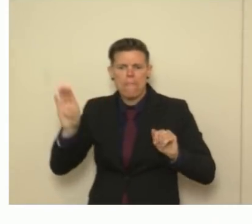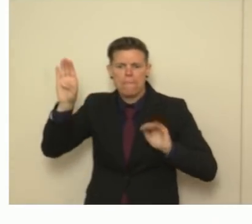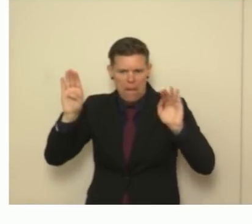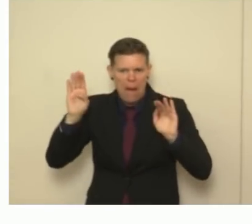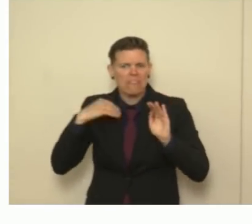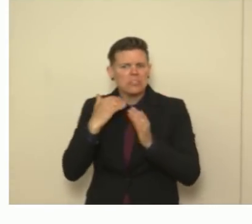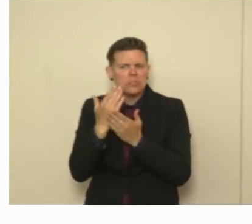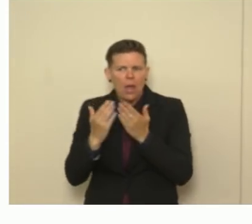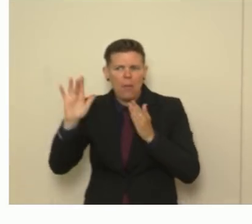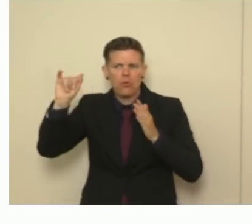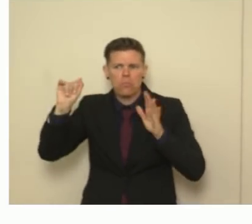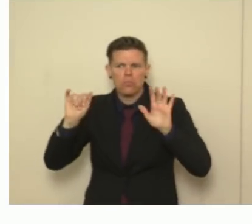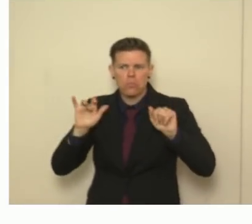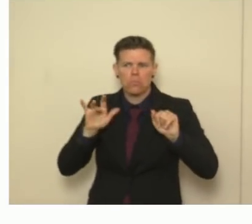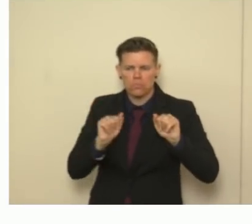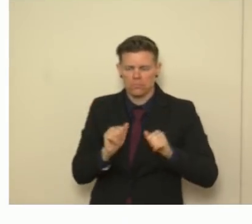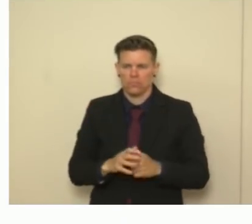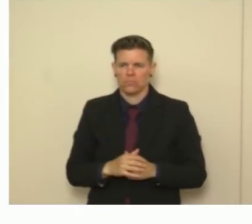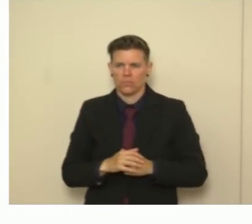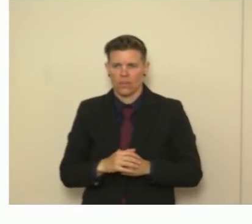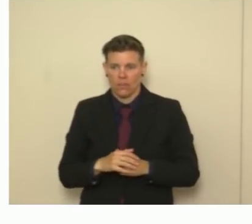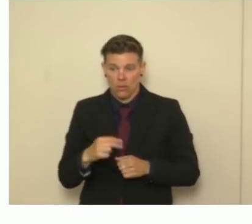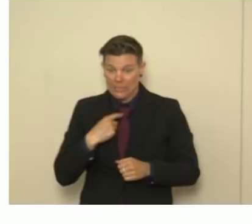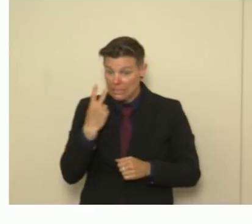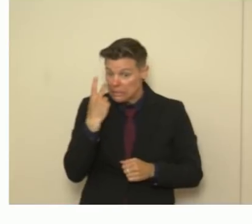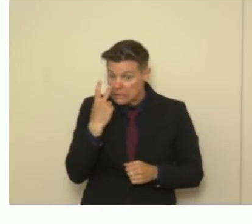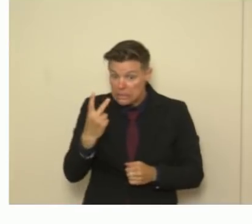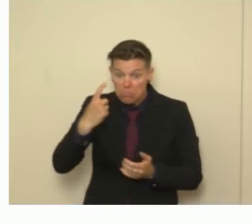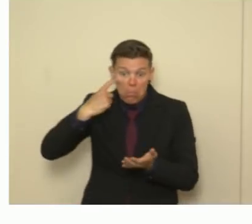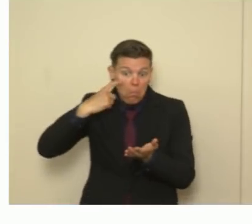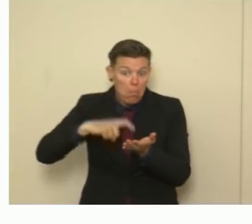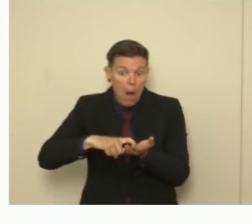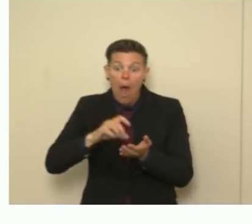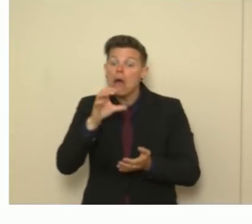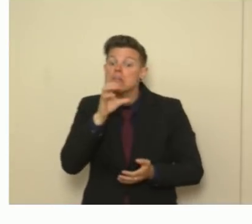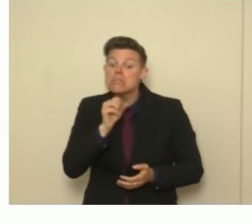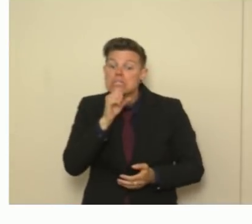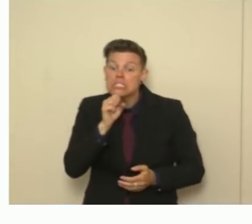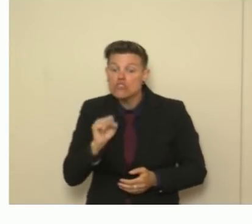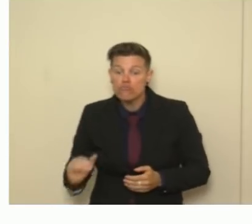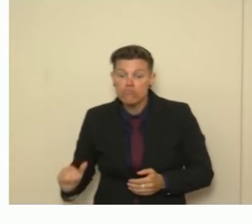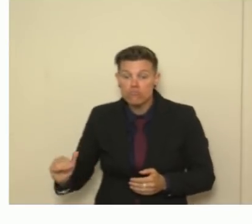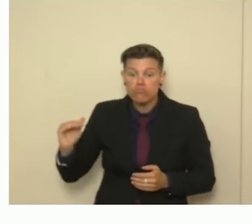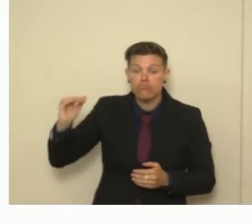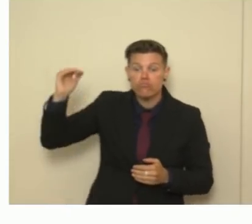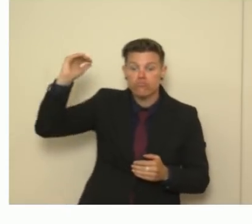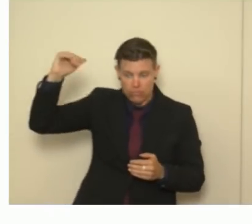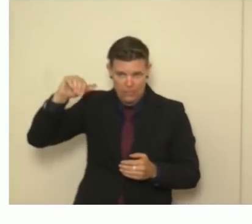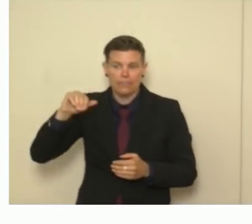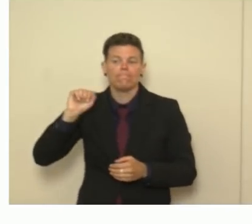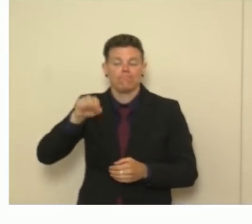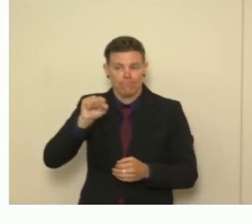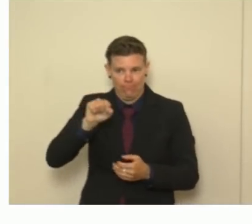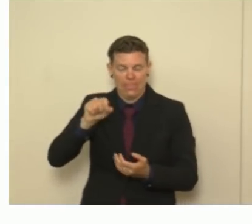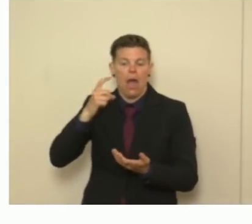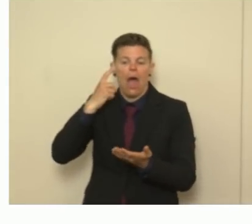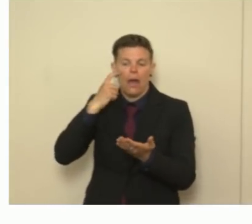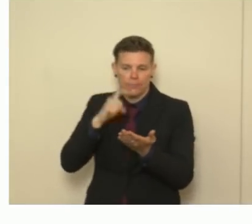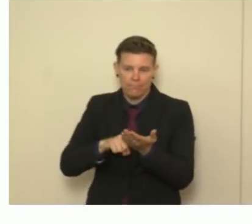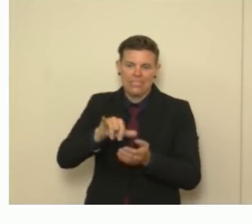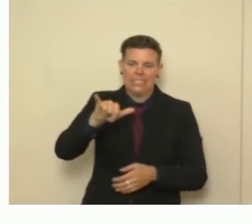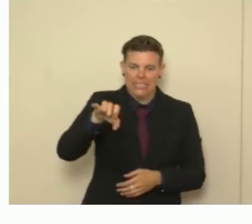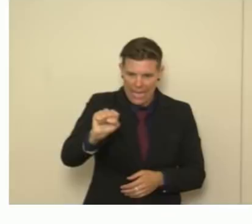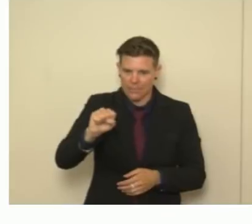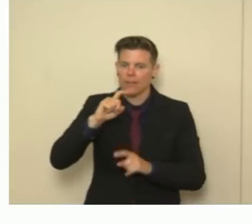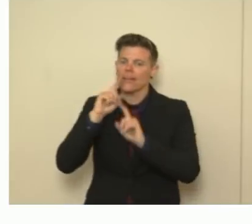seeing a change in the age distribution of cases? And indeed we are. And what this slide shows in a real simple